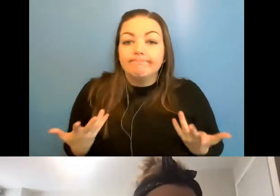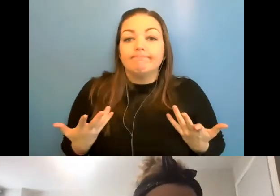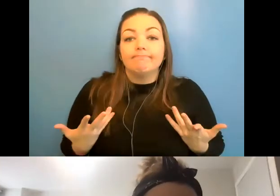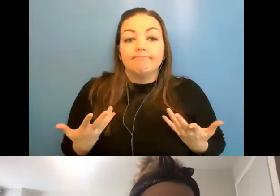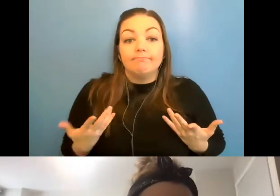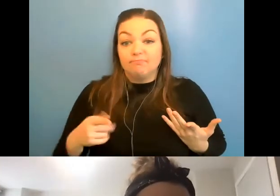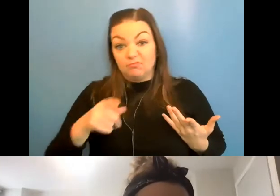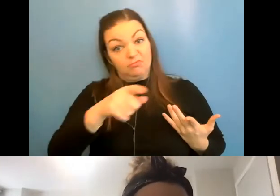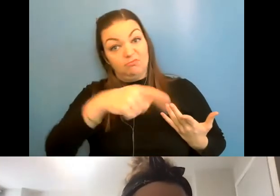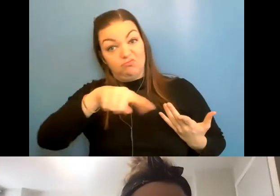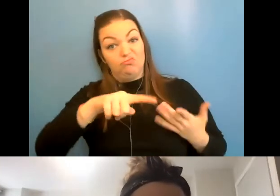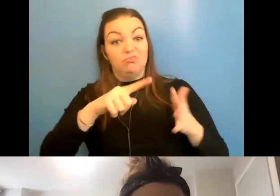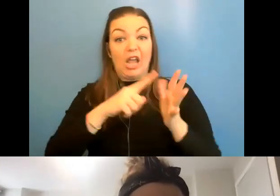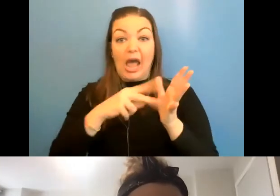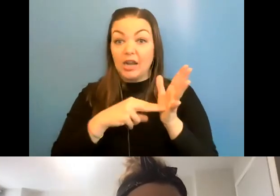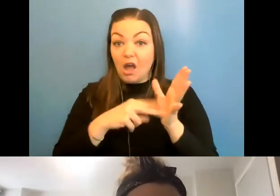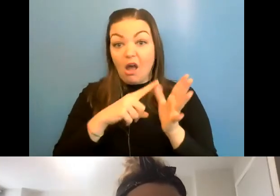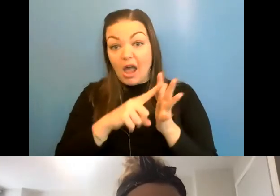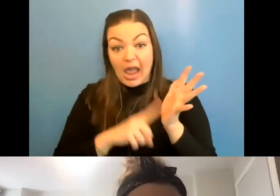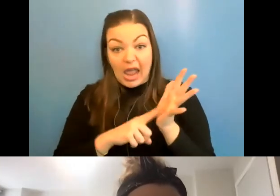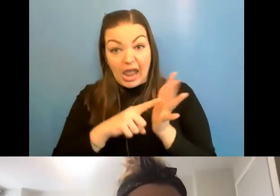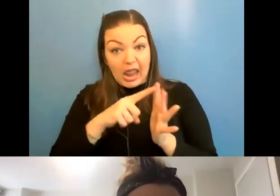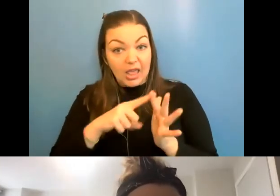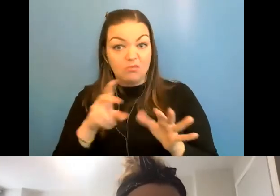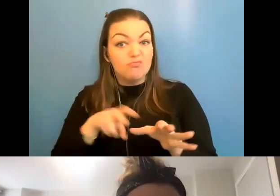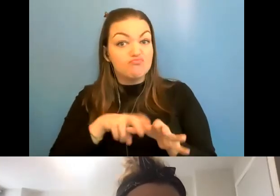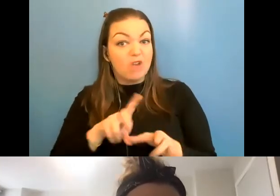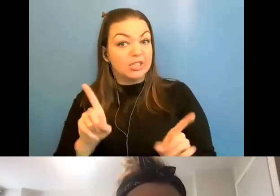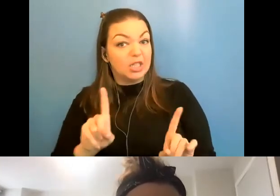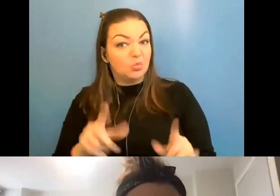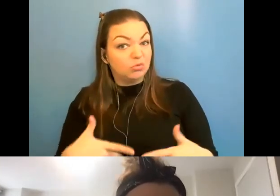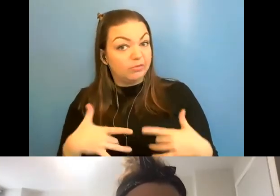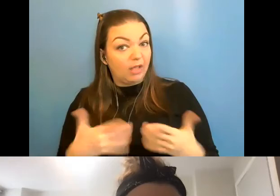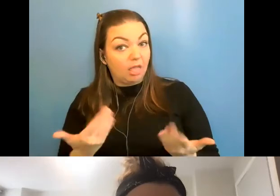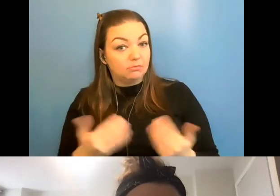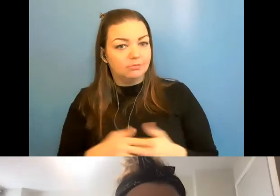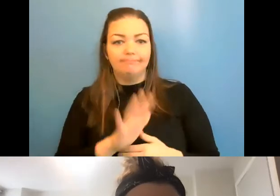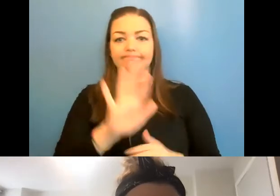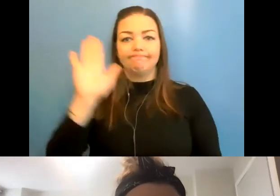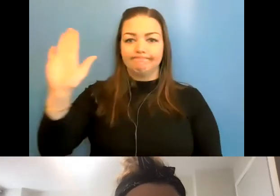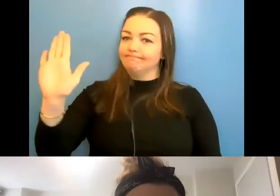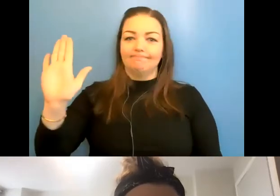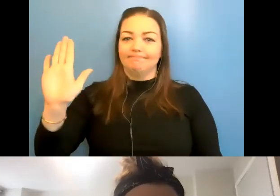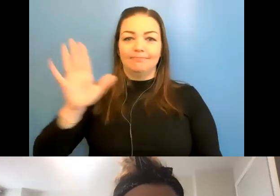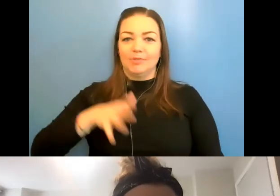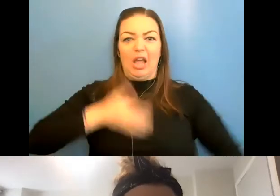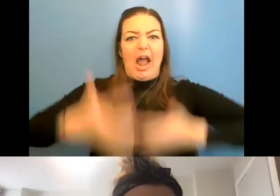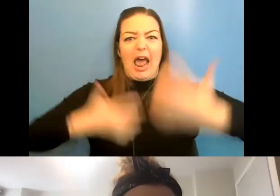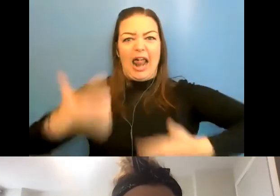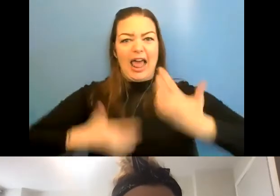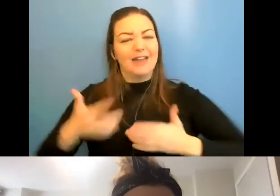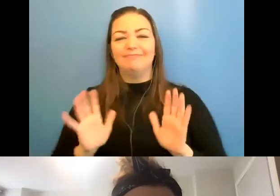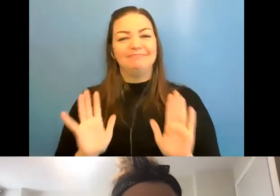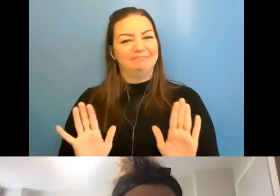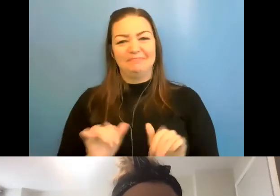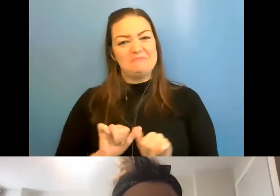or Ellie, that is there for you? I think I'll just end up on a rant on the thing that I just read, that the government apparently